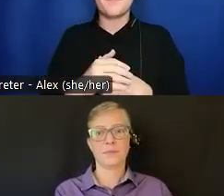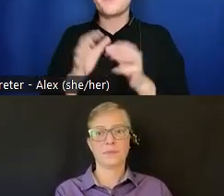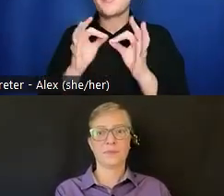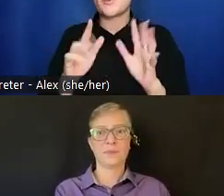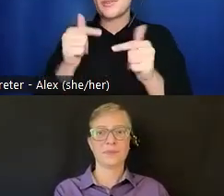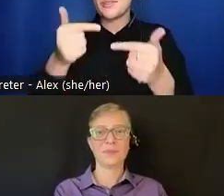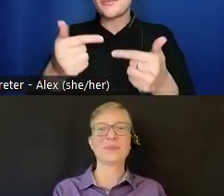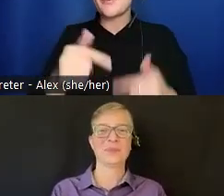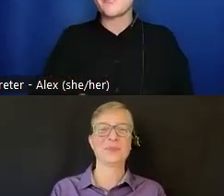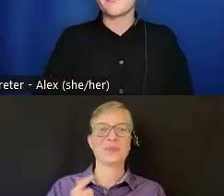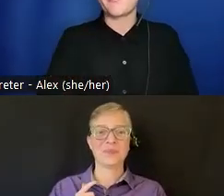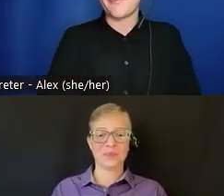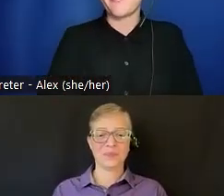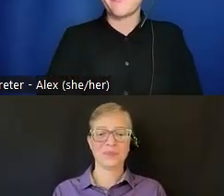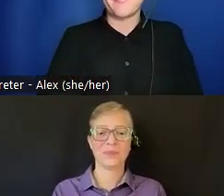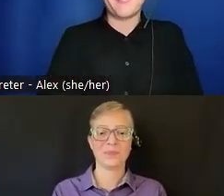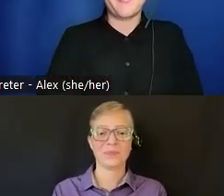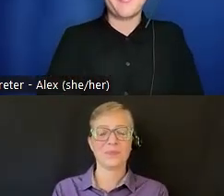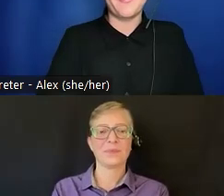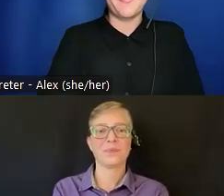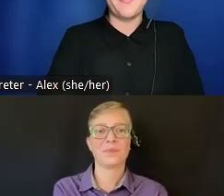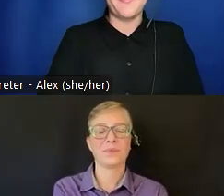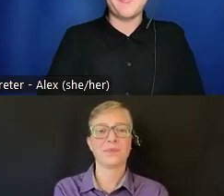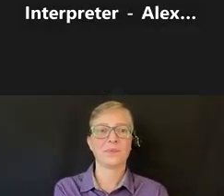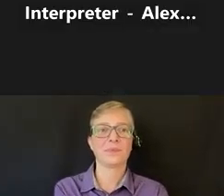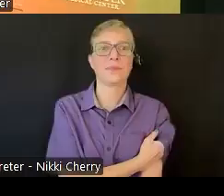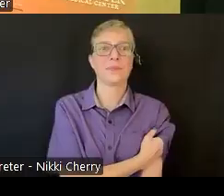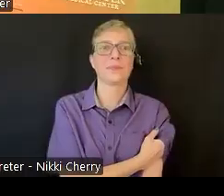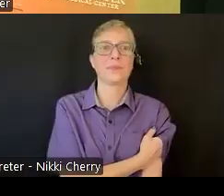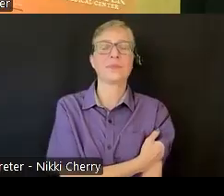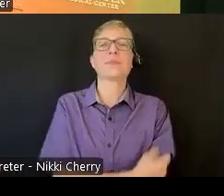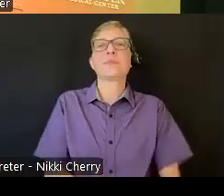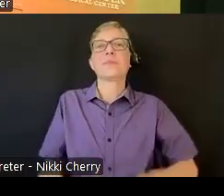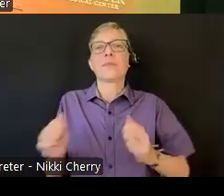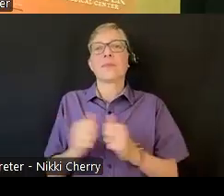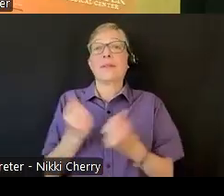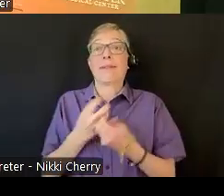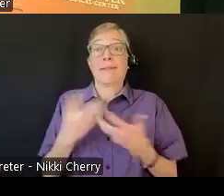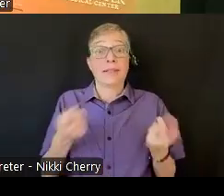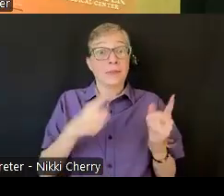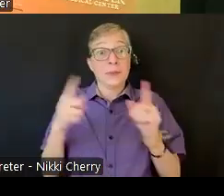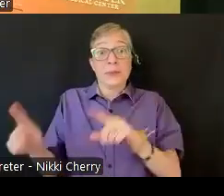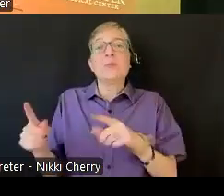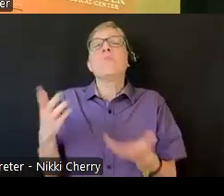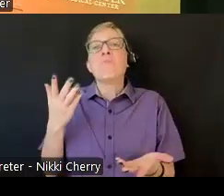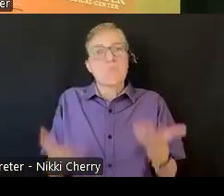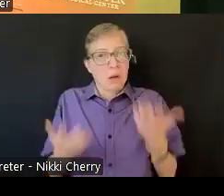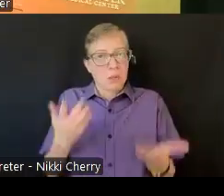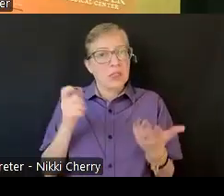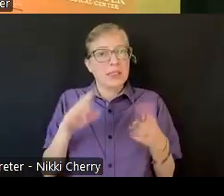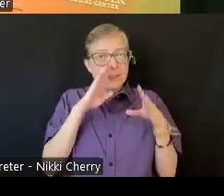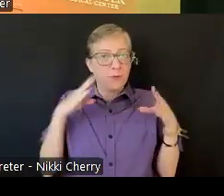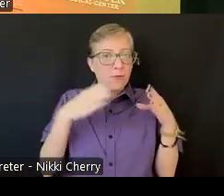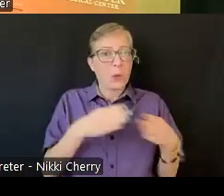we probably will have to do something about our wellness as well. And I asked Autumn